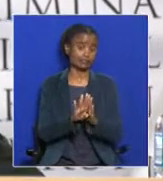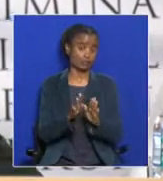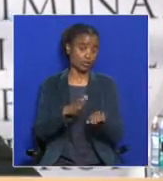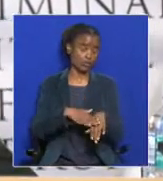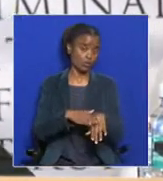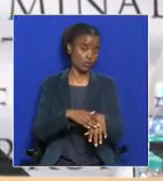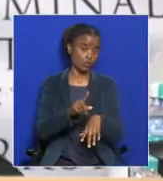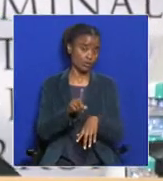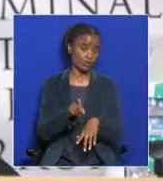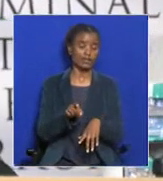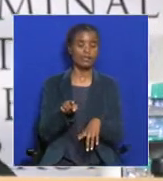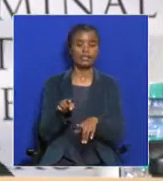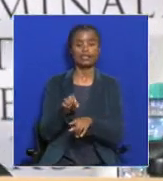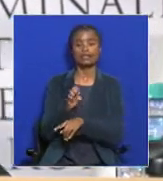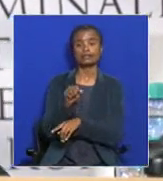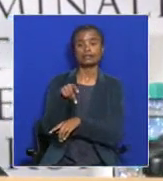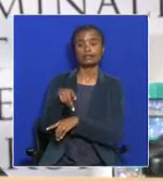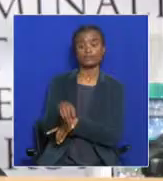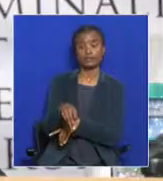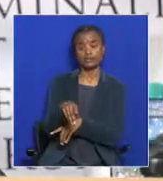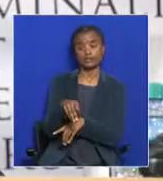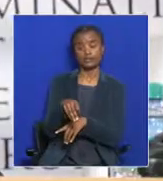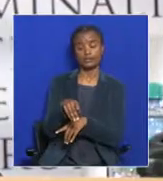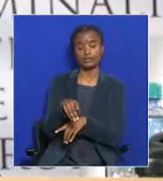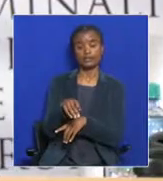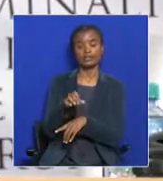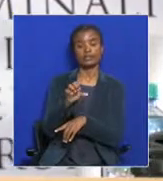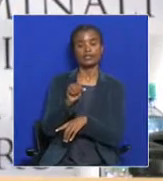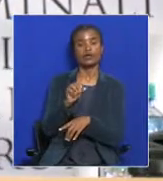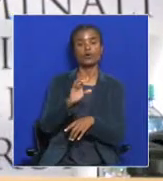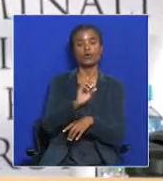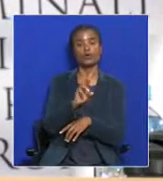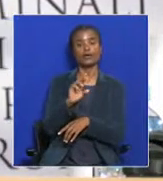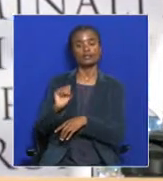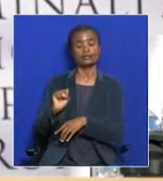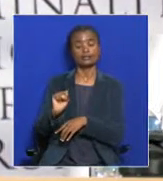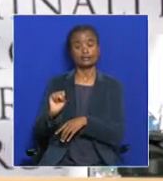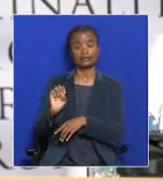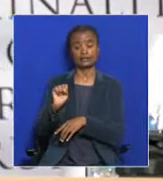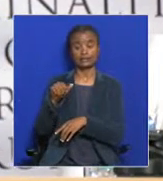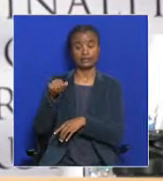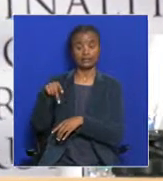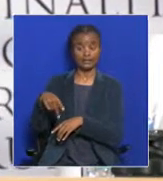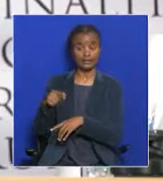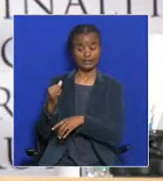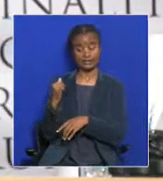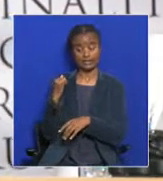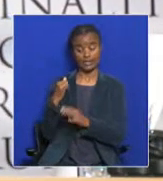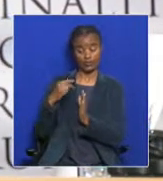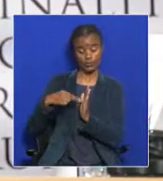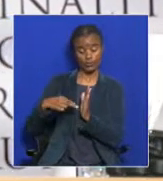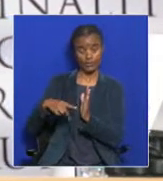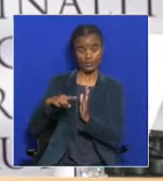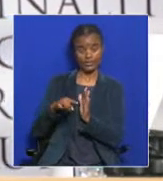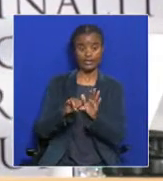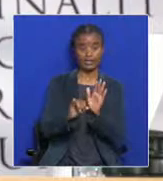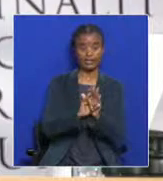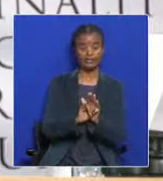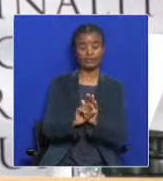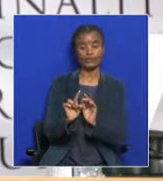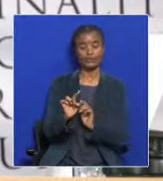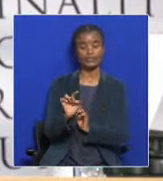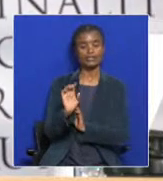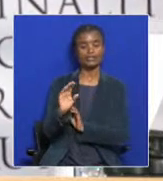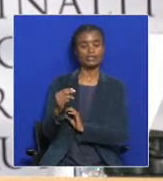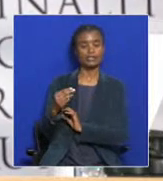the ORS SOP yesterday, which identified CHC depot to be a